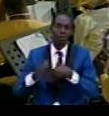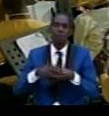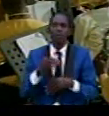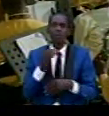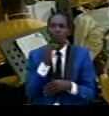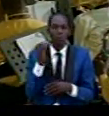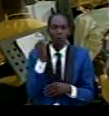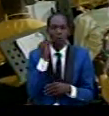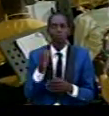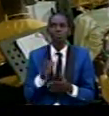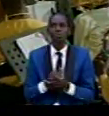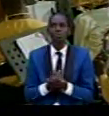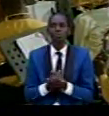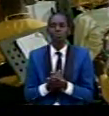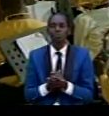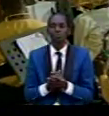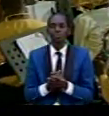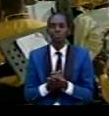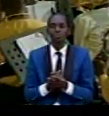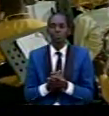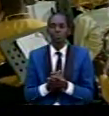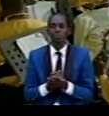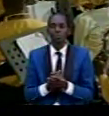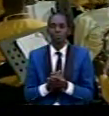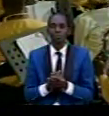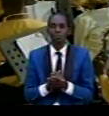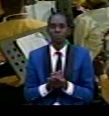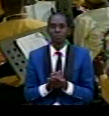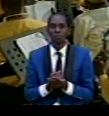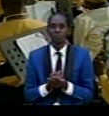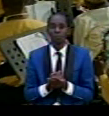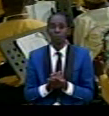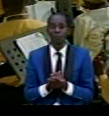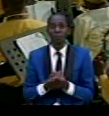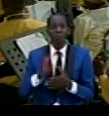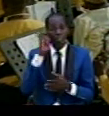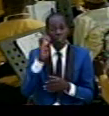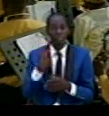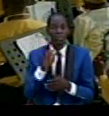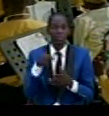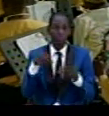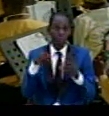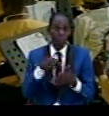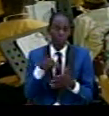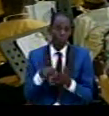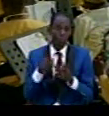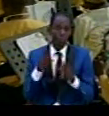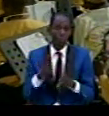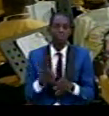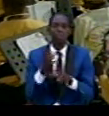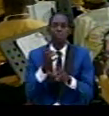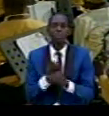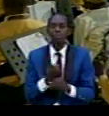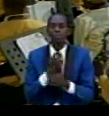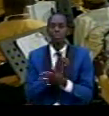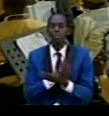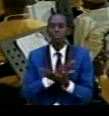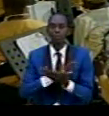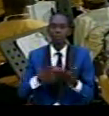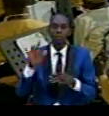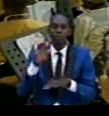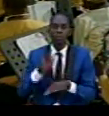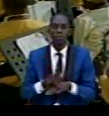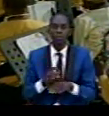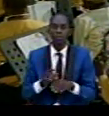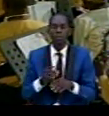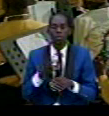from Moses Daniel, who says that he received divine touch of salvation during the Divine Touch